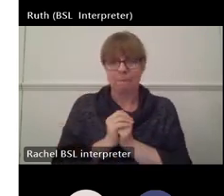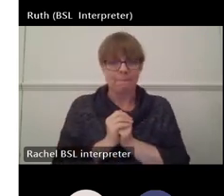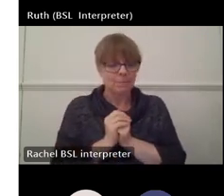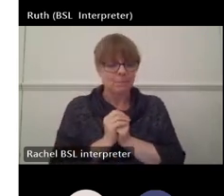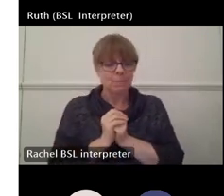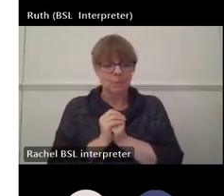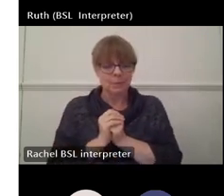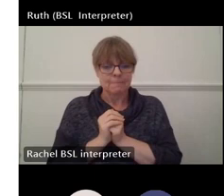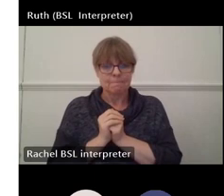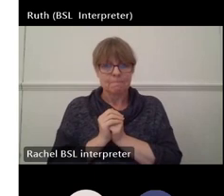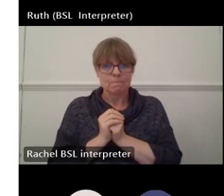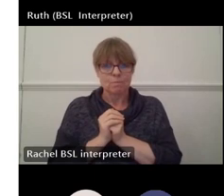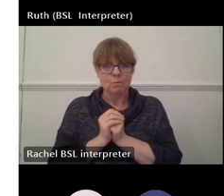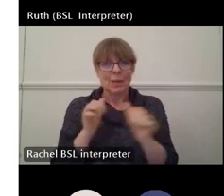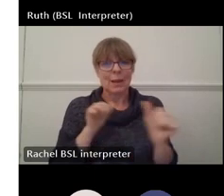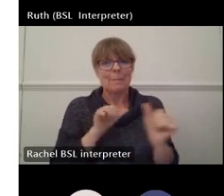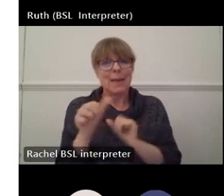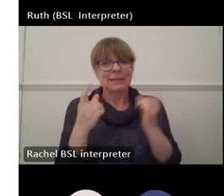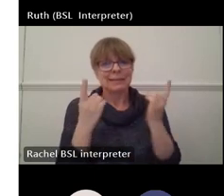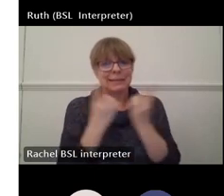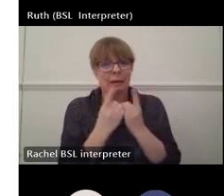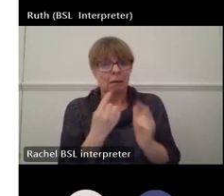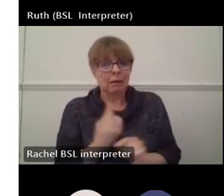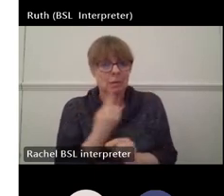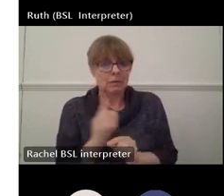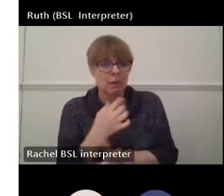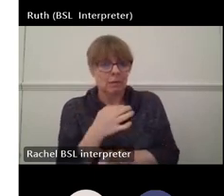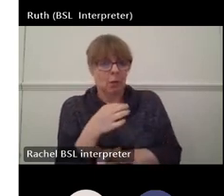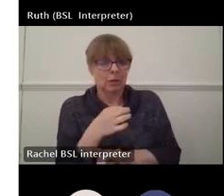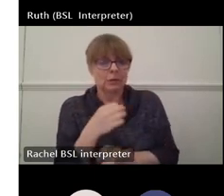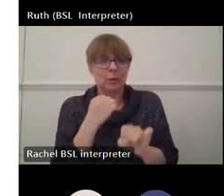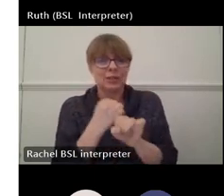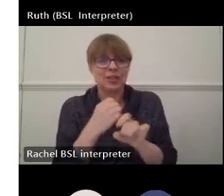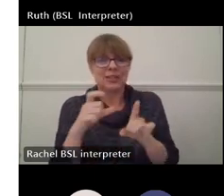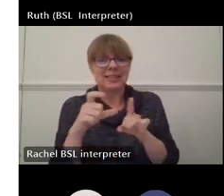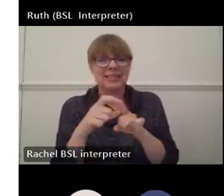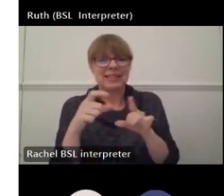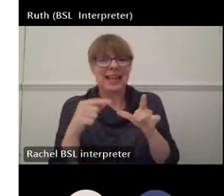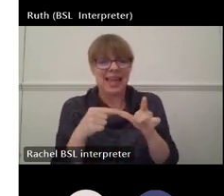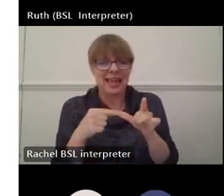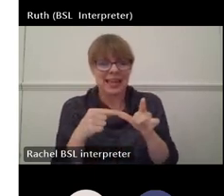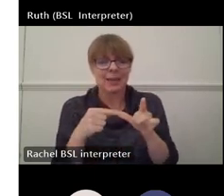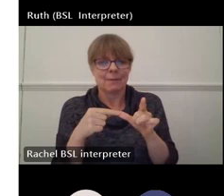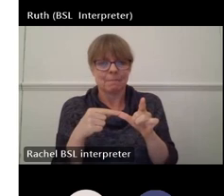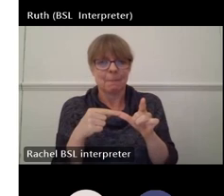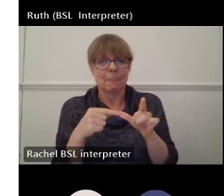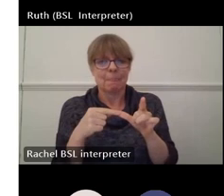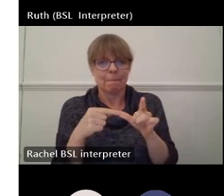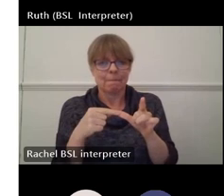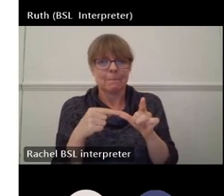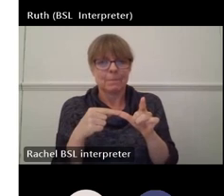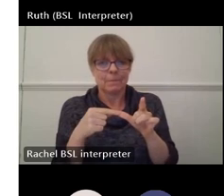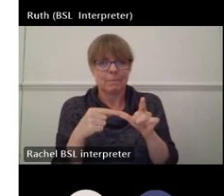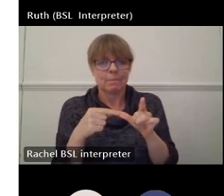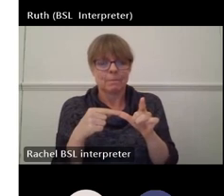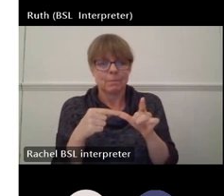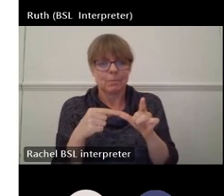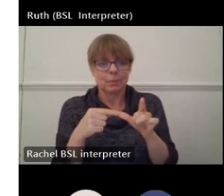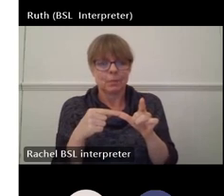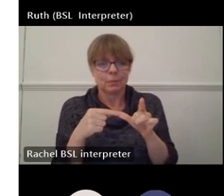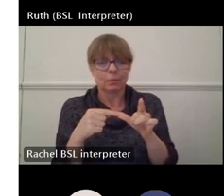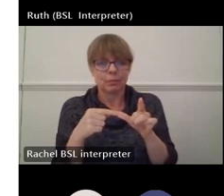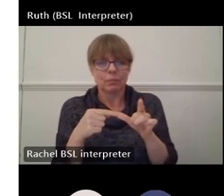One of the best things about the volunteer stuff I do with GDA is because of the relationships I've built up with them, they kind of they put me to work,